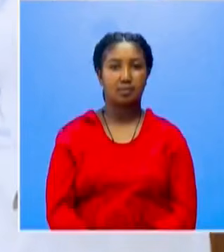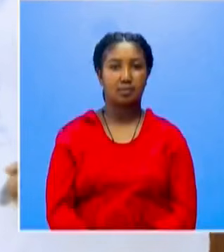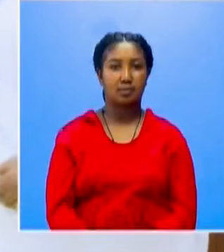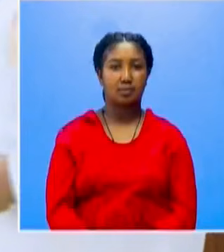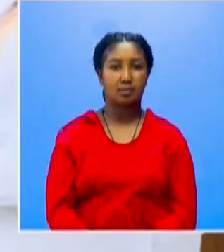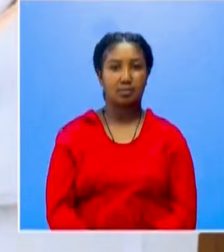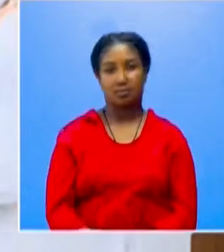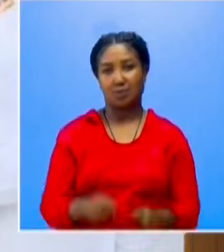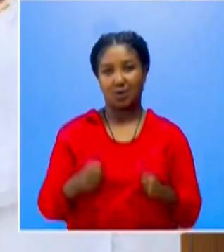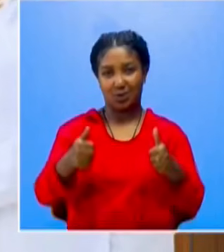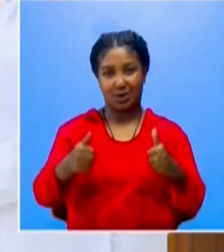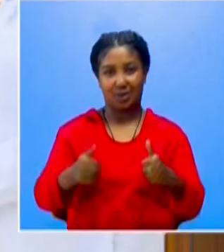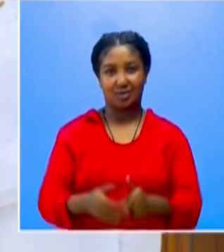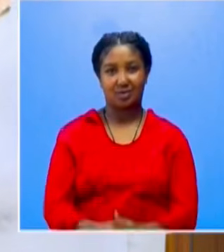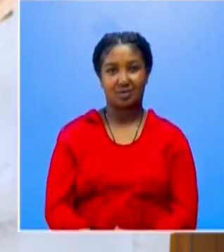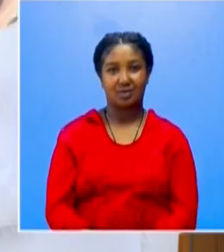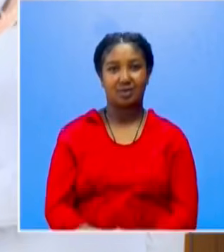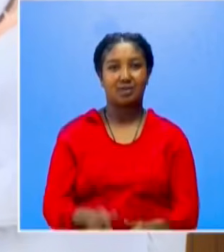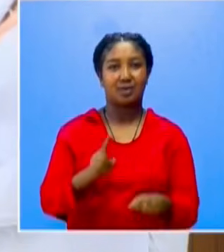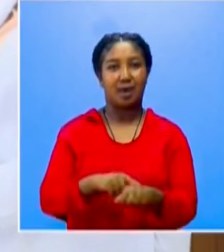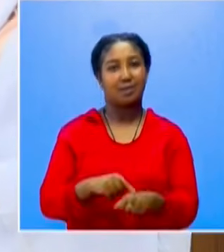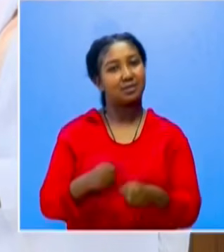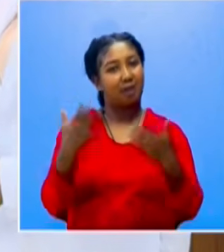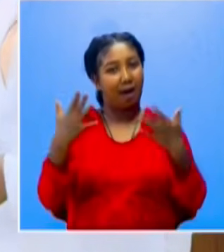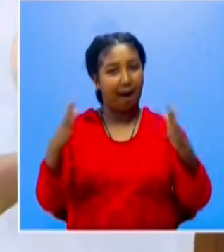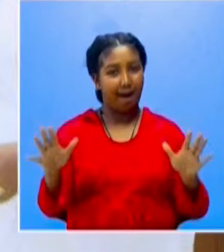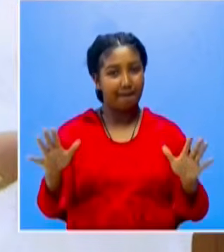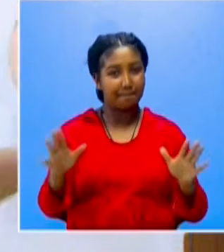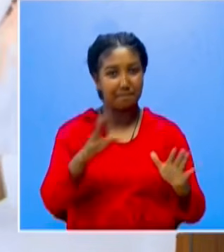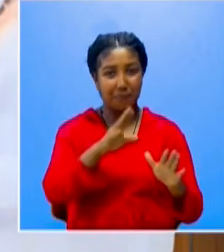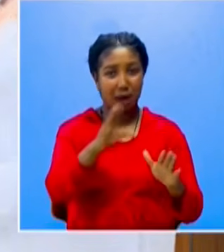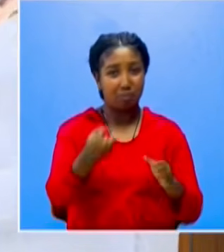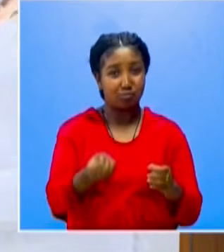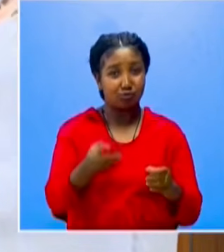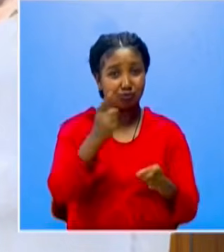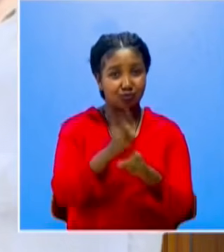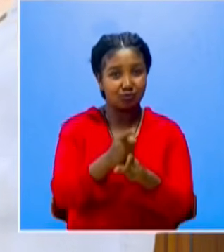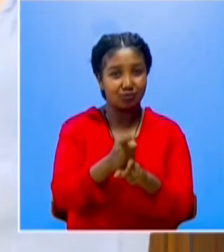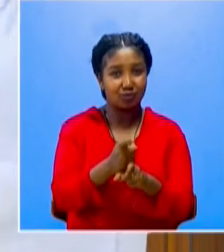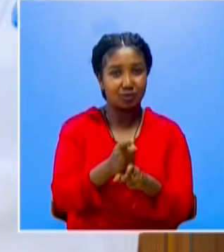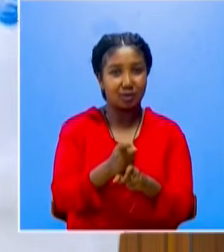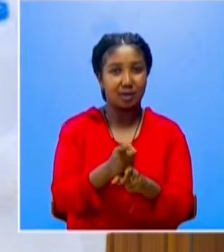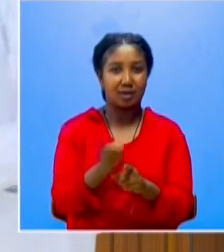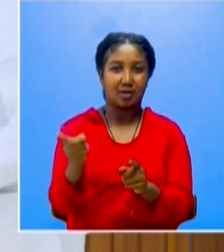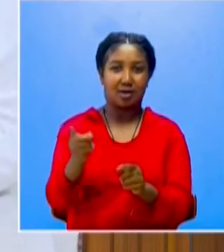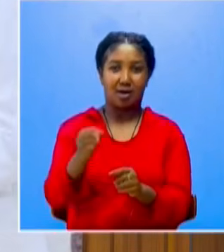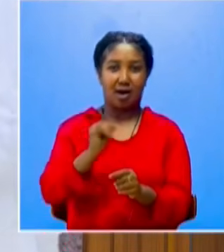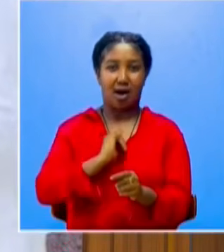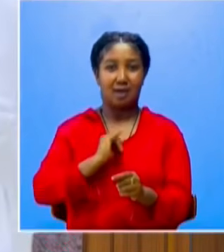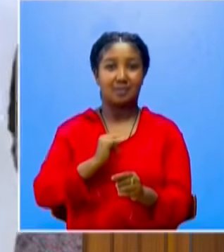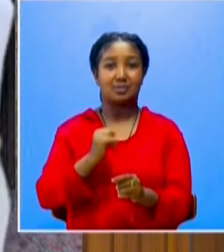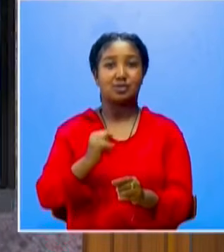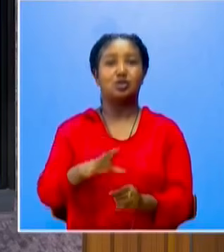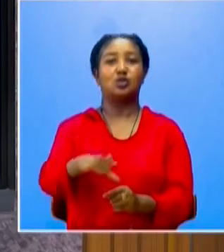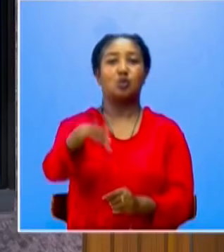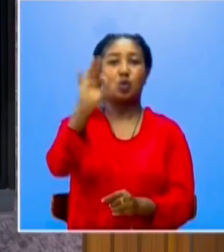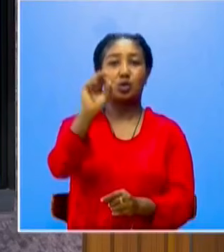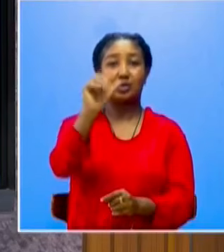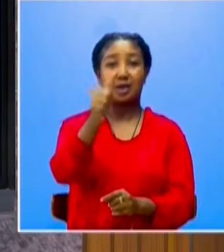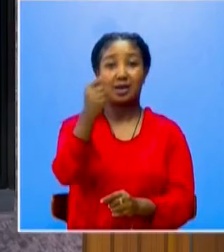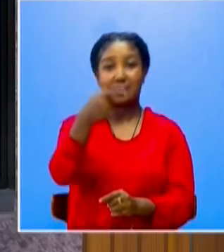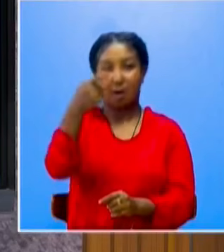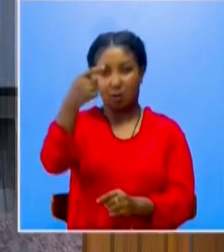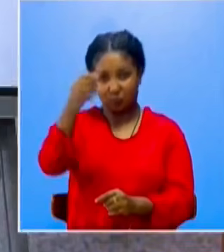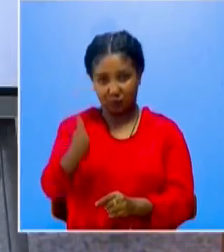All right, your time is up. I am sure most of you say what? I scored 10 out